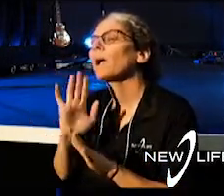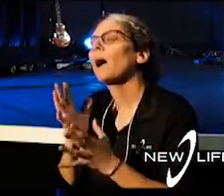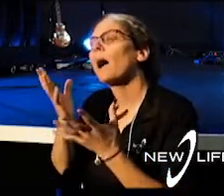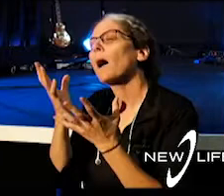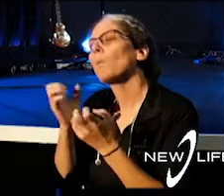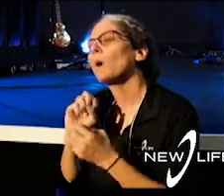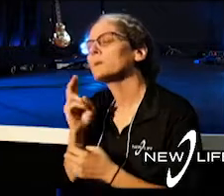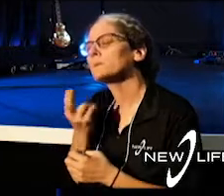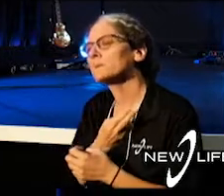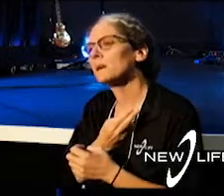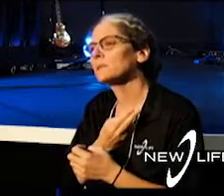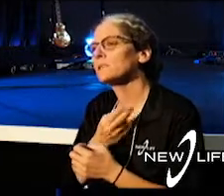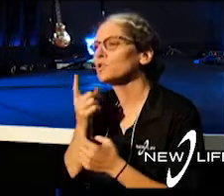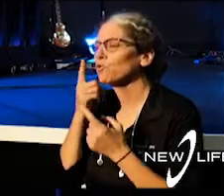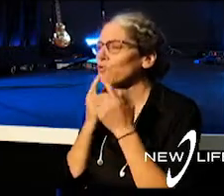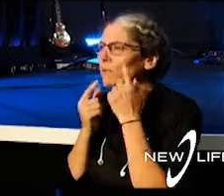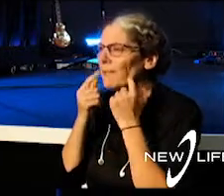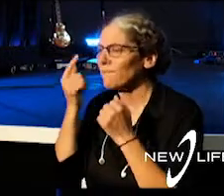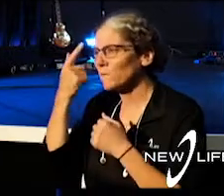sin the way he does.